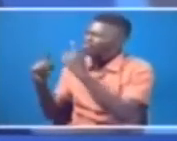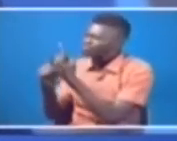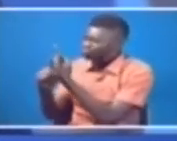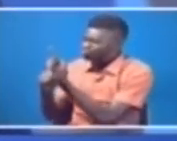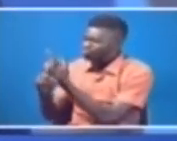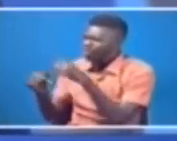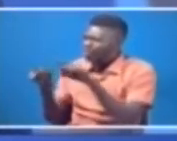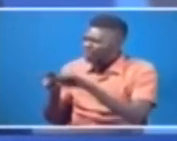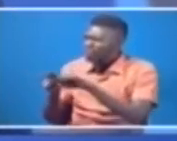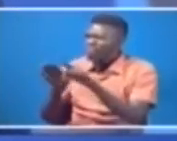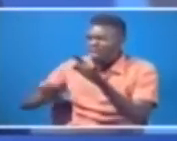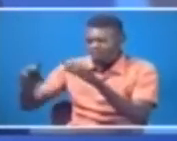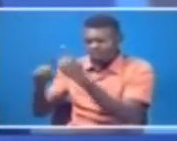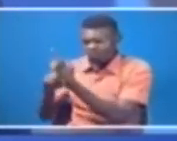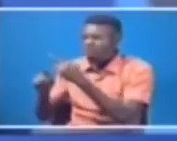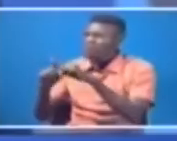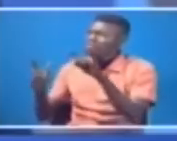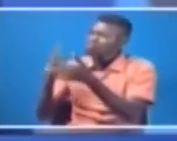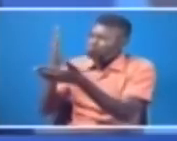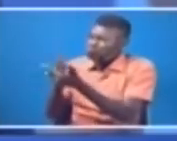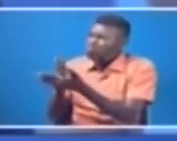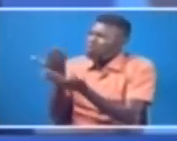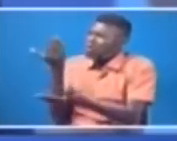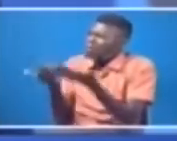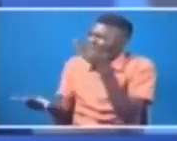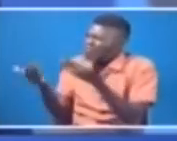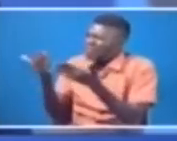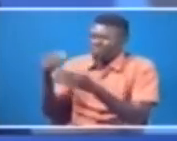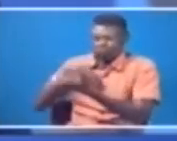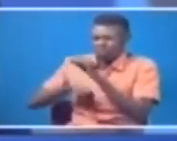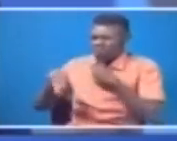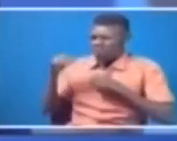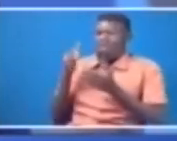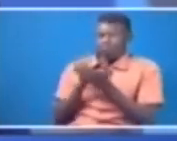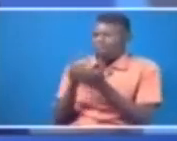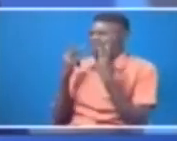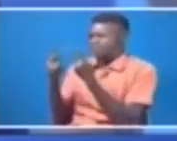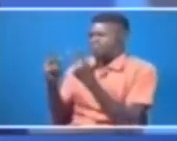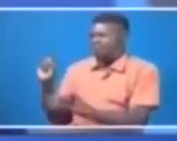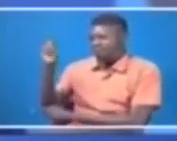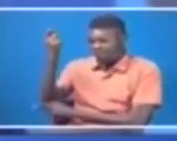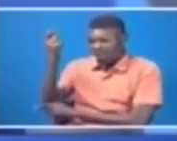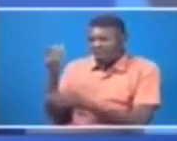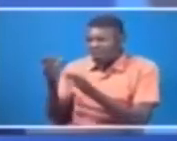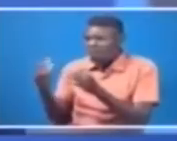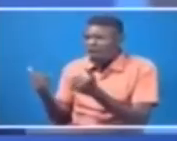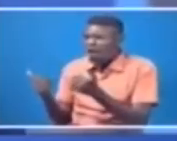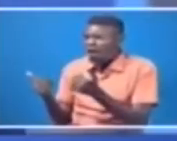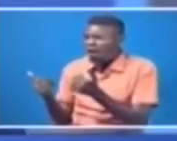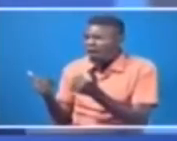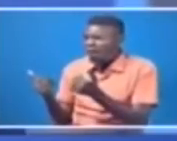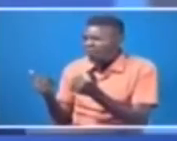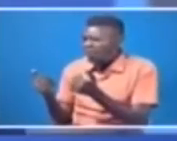the development in various sectors, but it's also a fact that perhaps if the corruption, as we've seen it in Kenya, was not seeing so